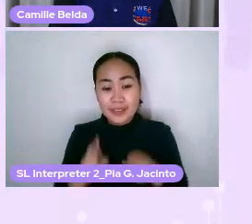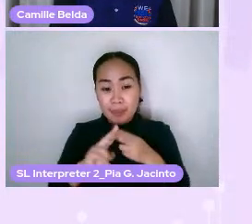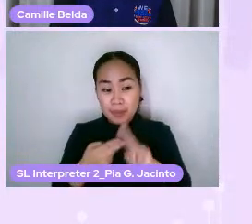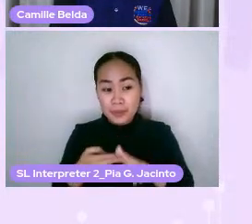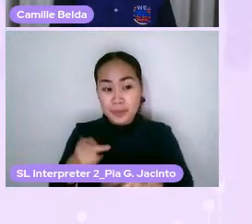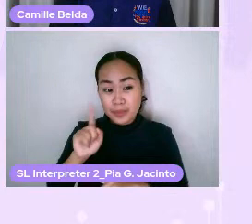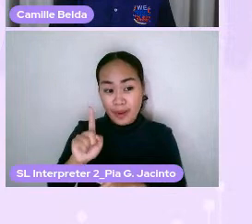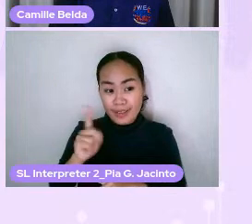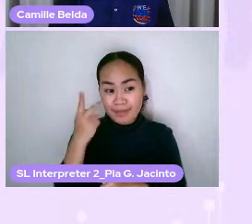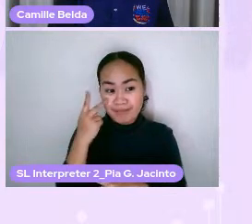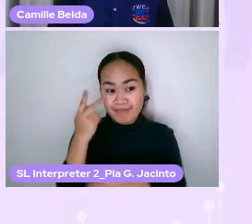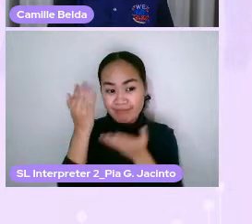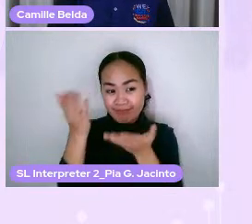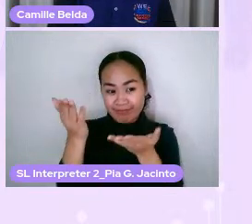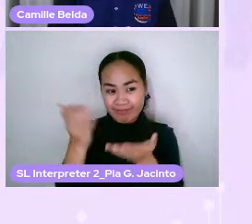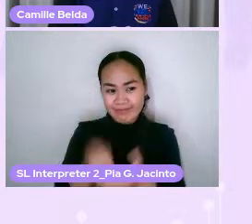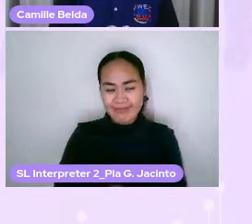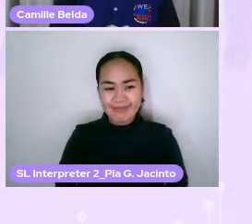1.